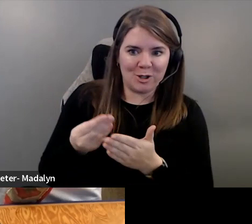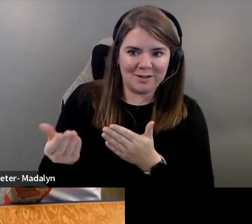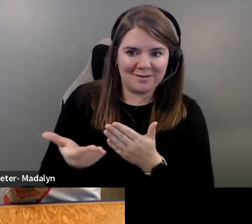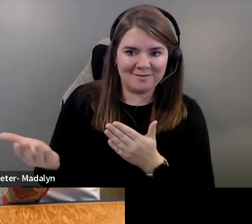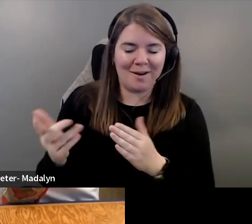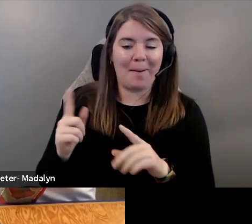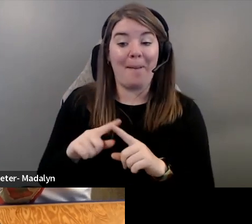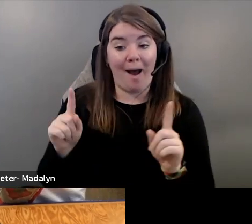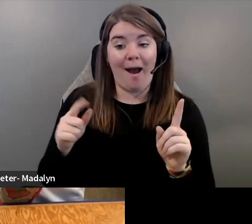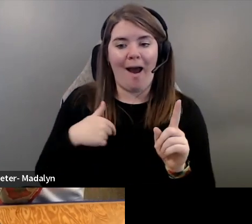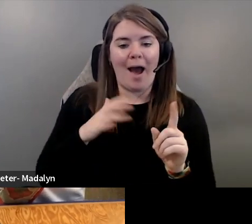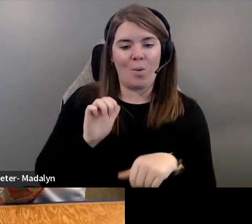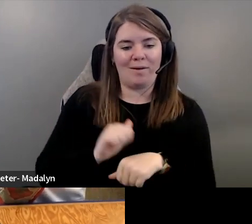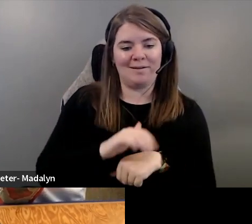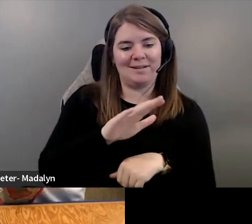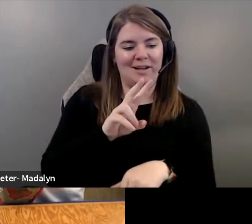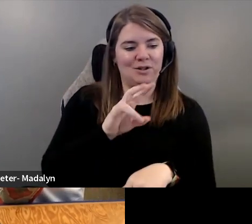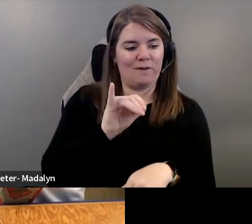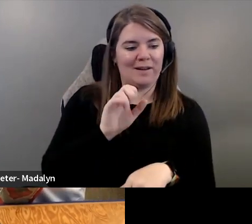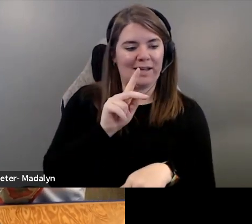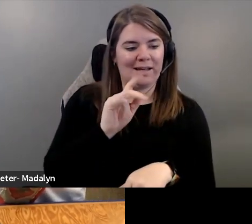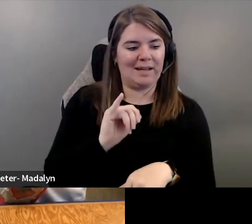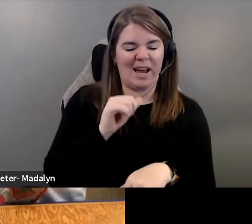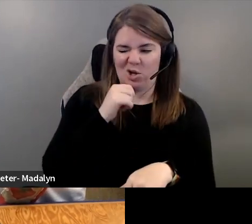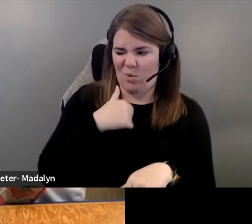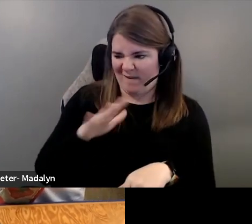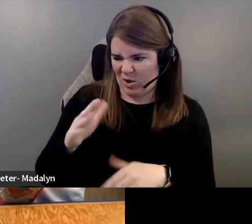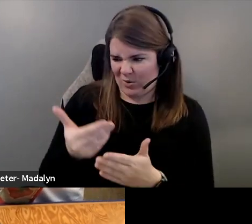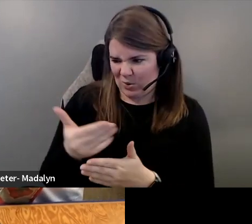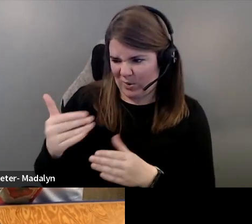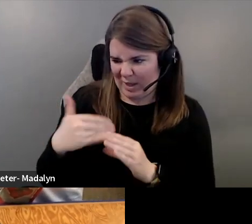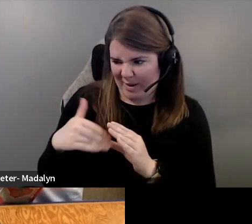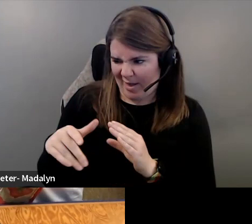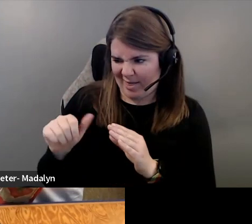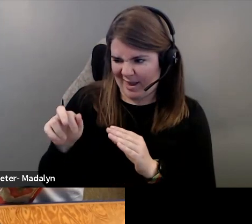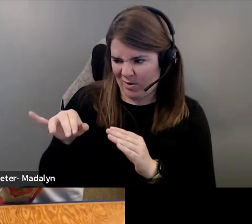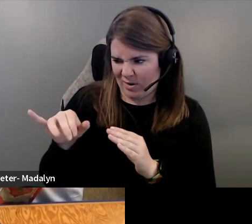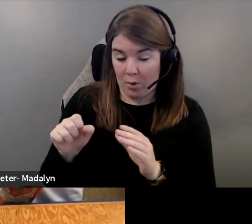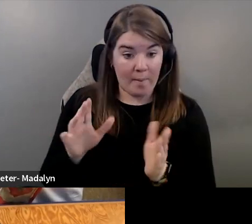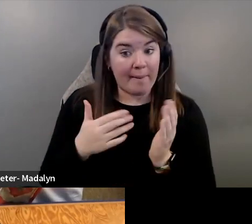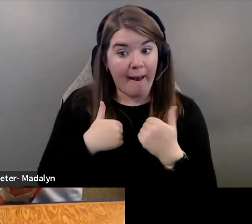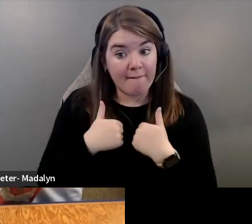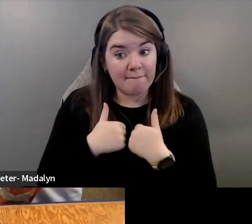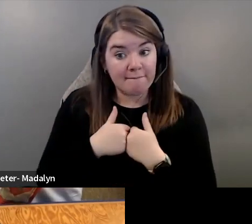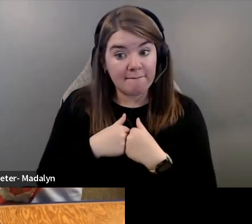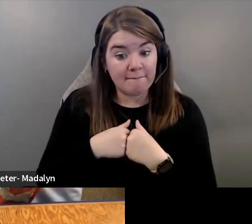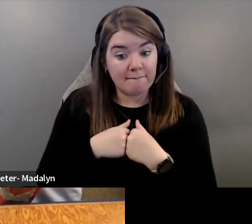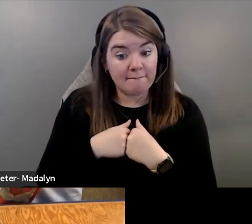will send it to Vicky area since I don't have your new email address yet, or do I?